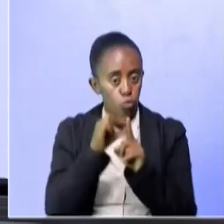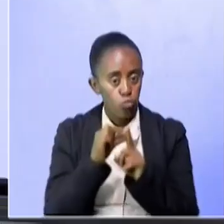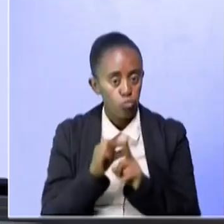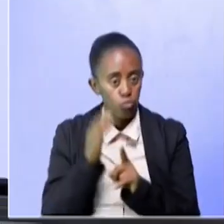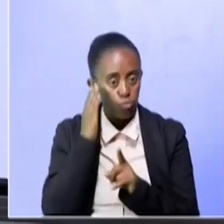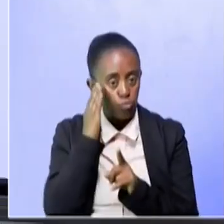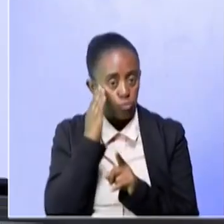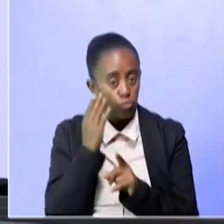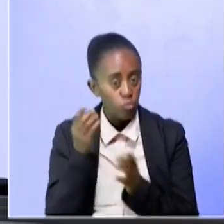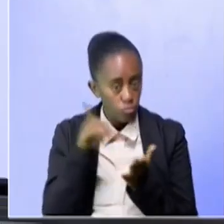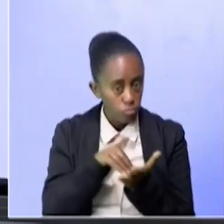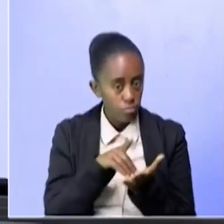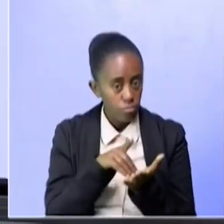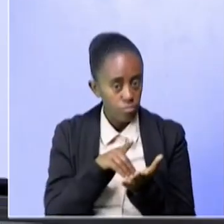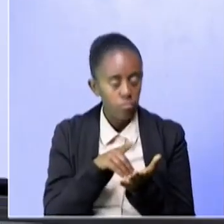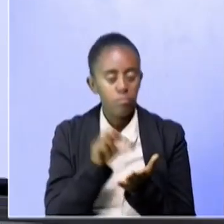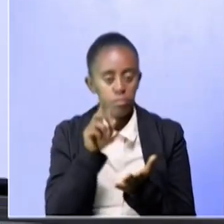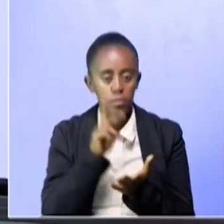Shall I remind you?